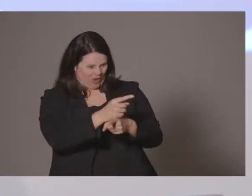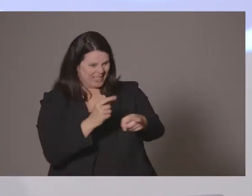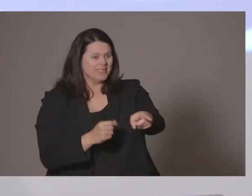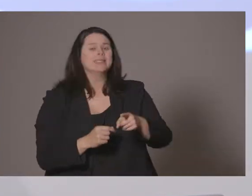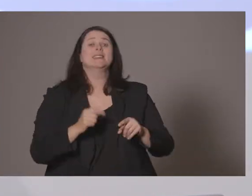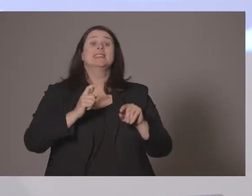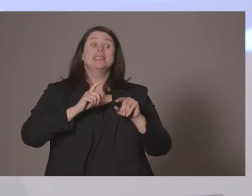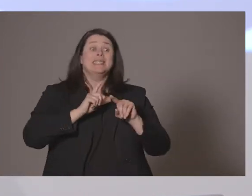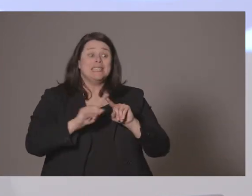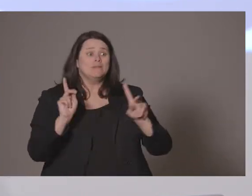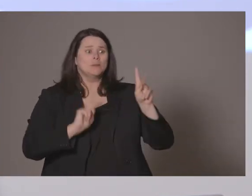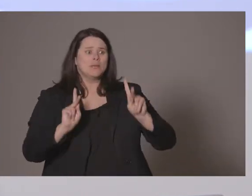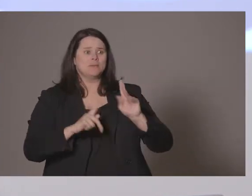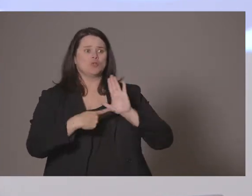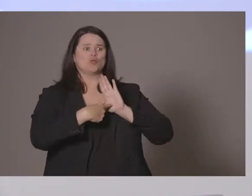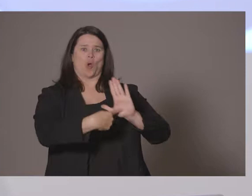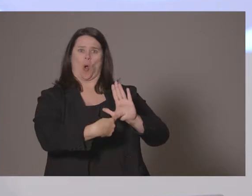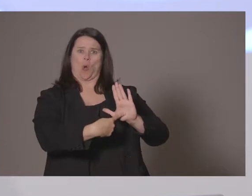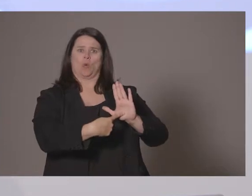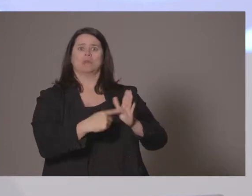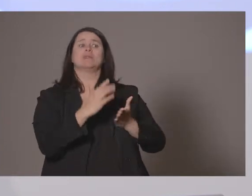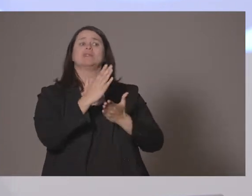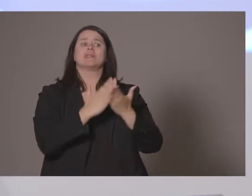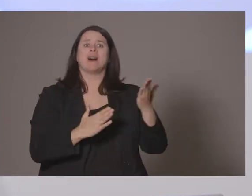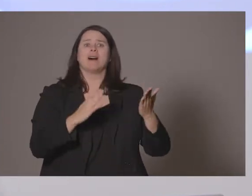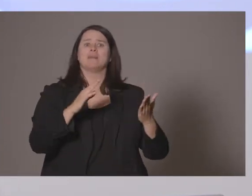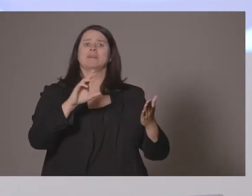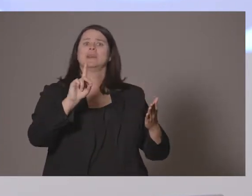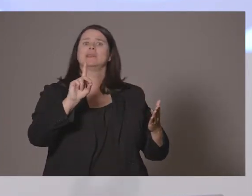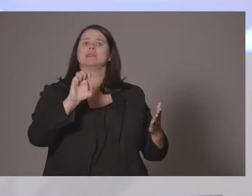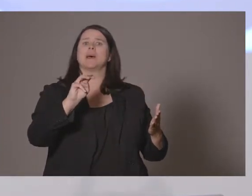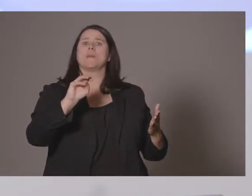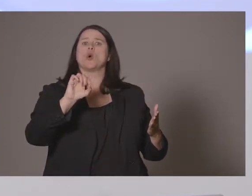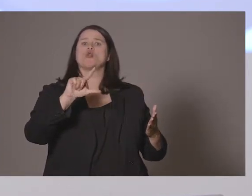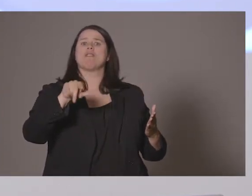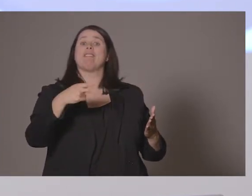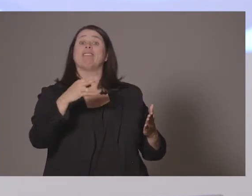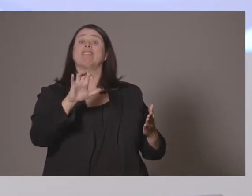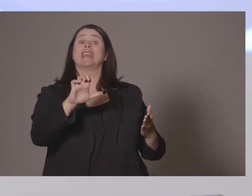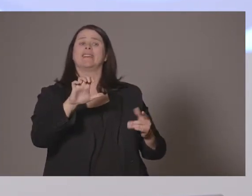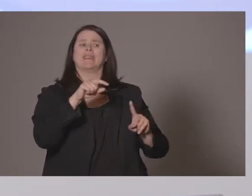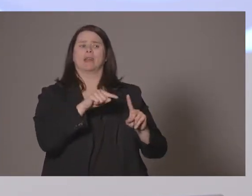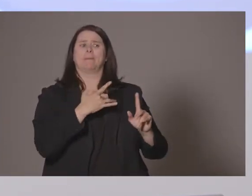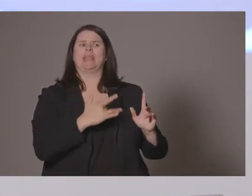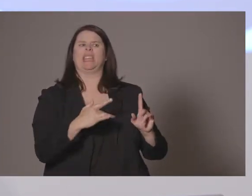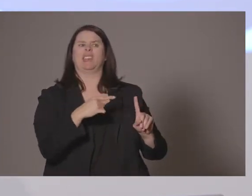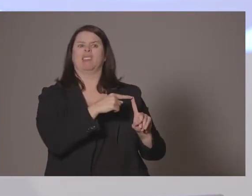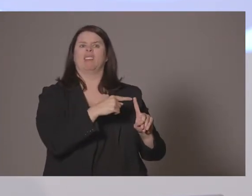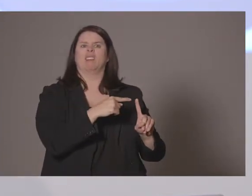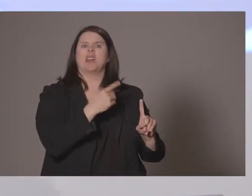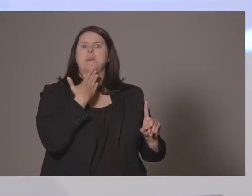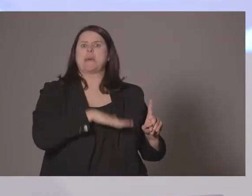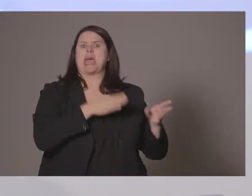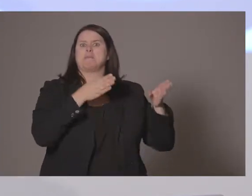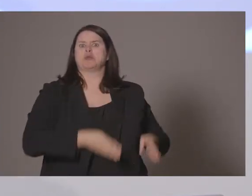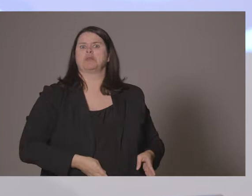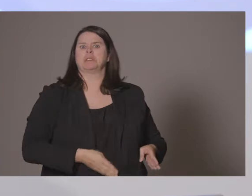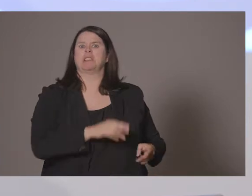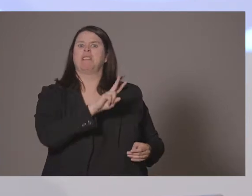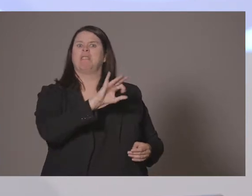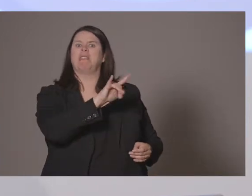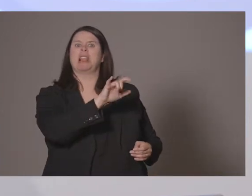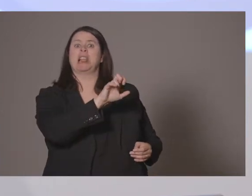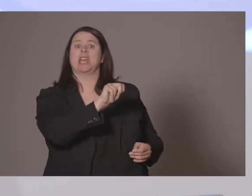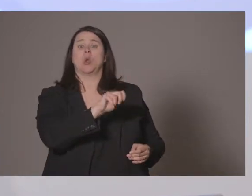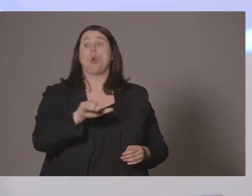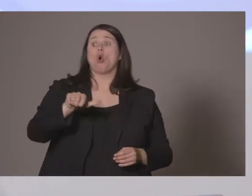archetypal ways. Yeah, certain demographics are more common to be the villain, right? Or more common to be sexualized